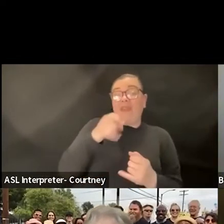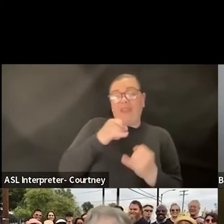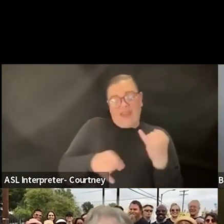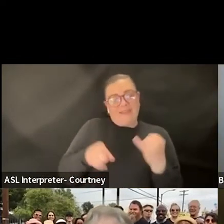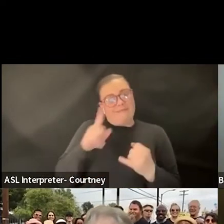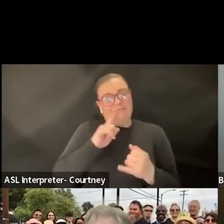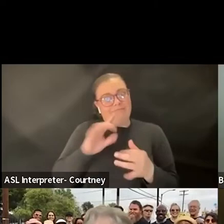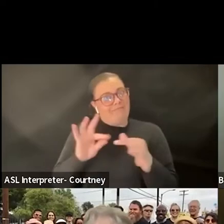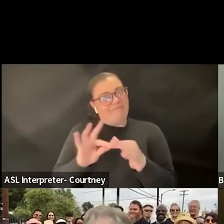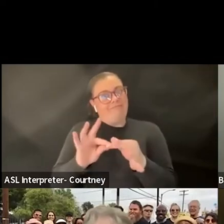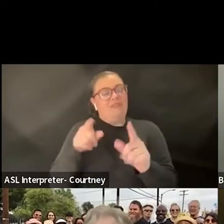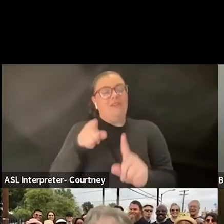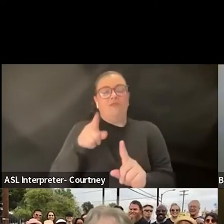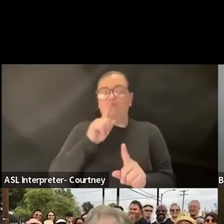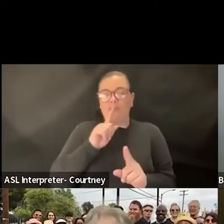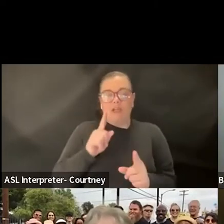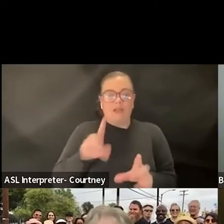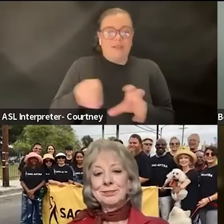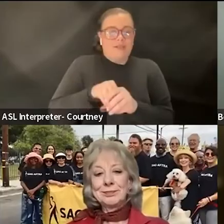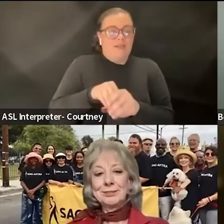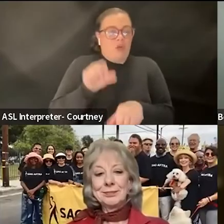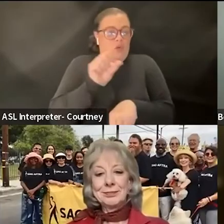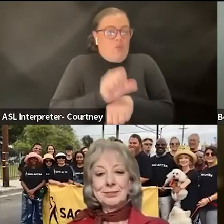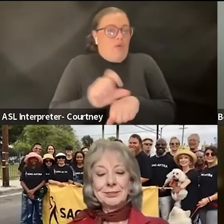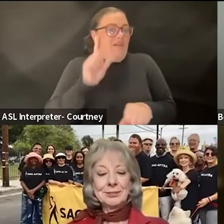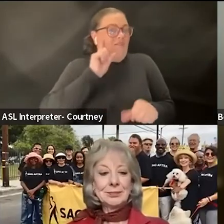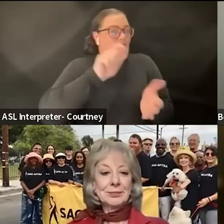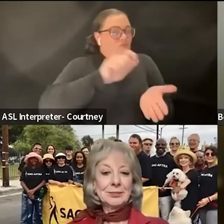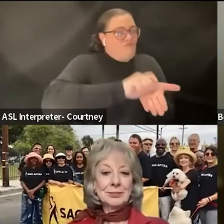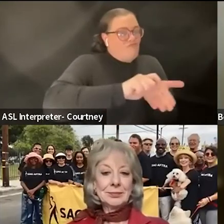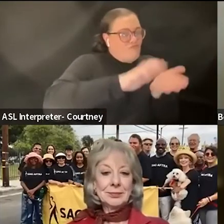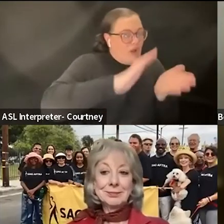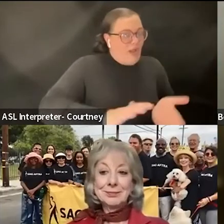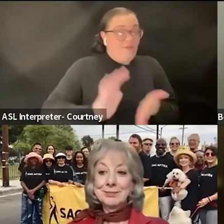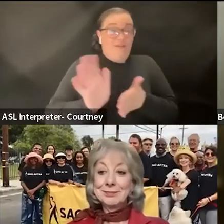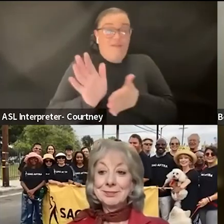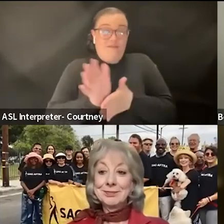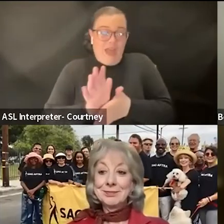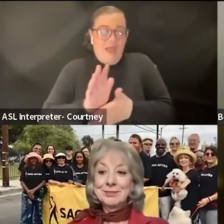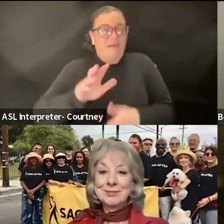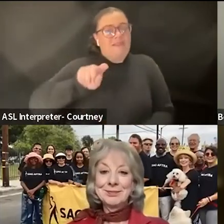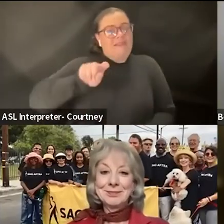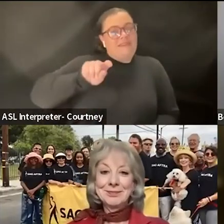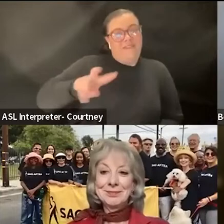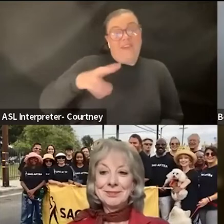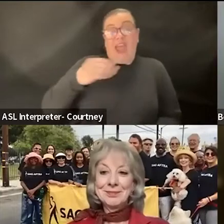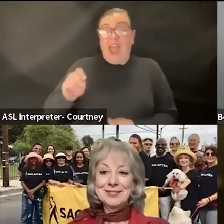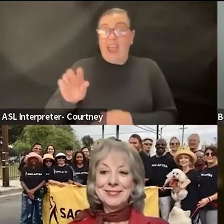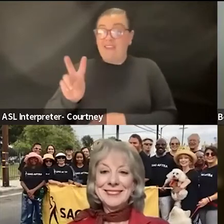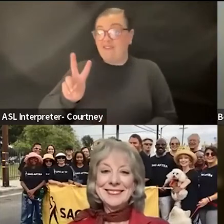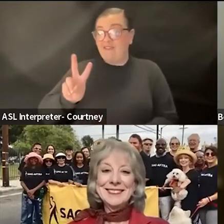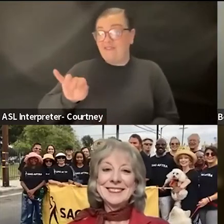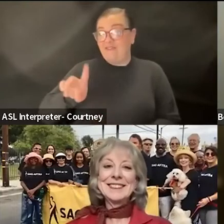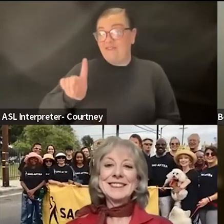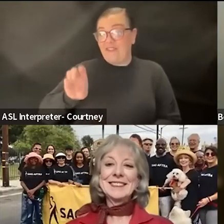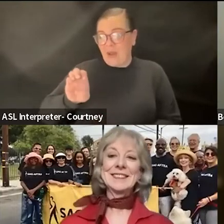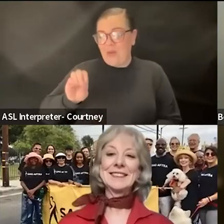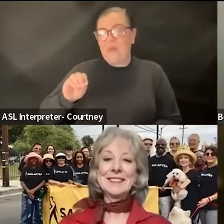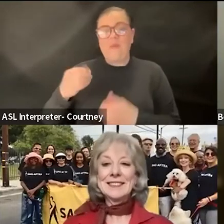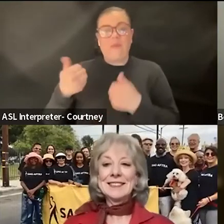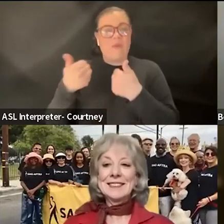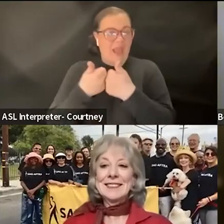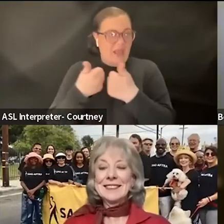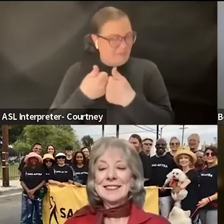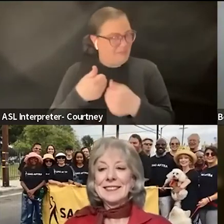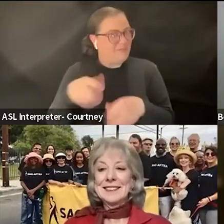writer for film, television, and video games. Mike Nelson is an actor you've probably seen quite a bit of. He's appeared in over 80